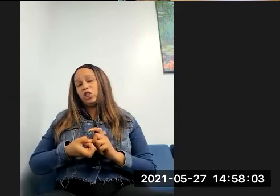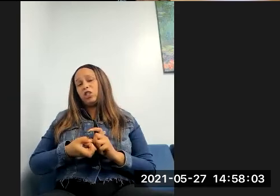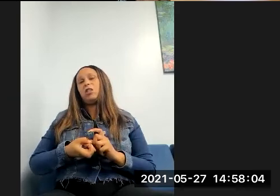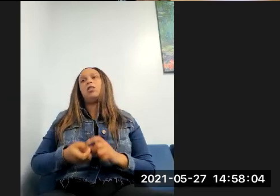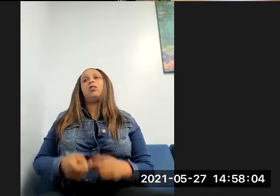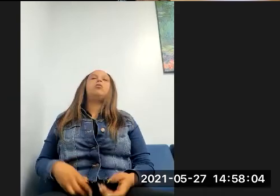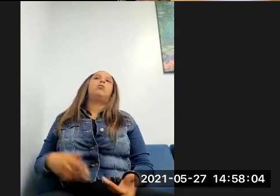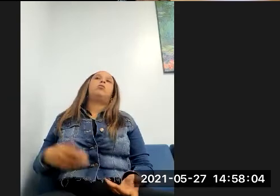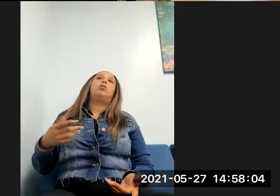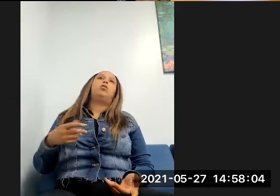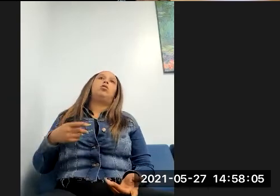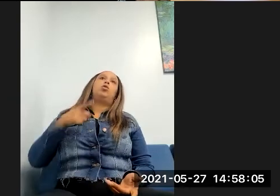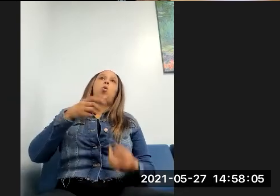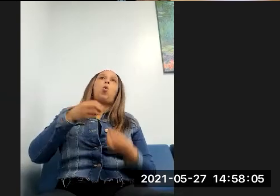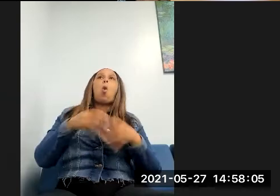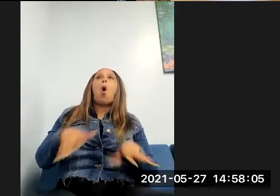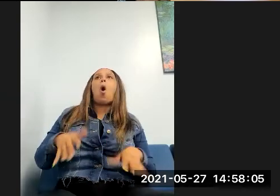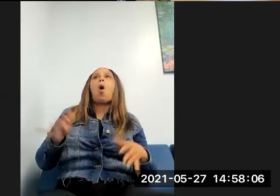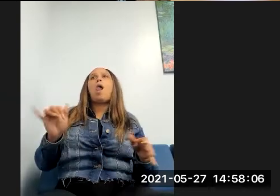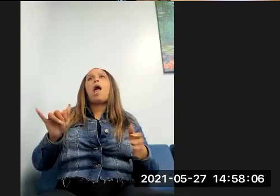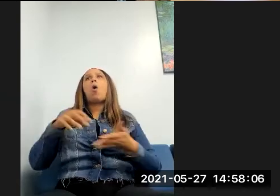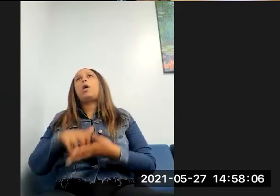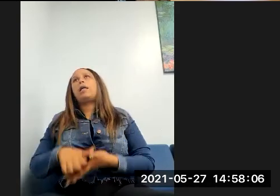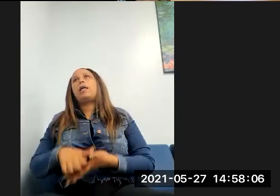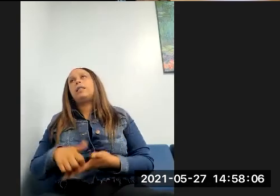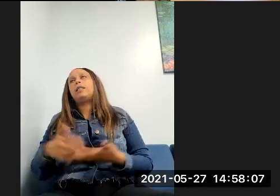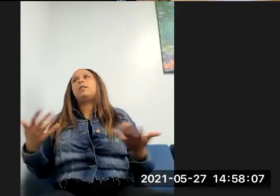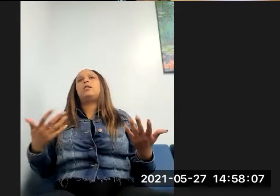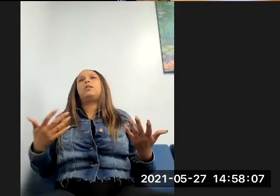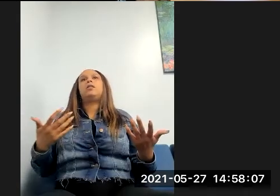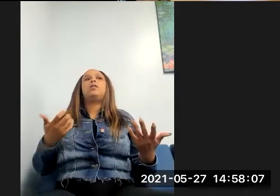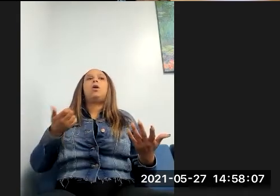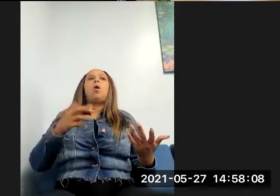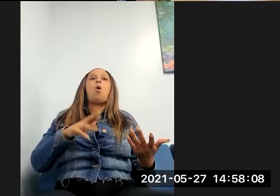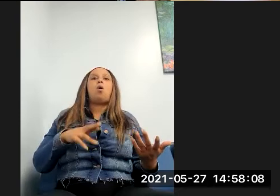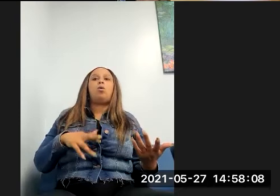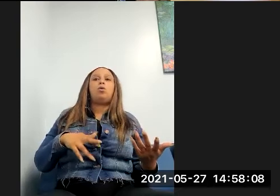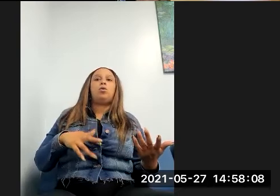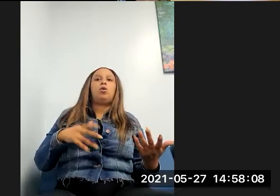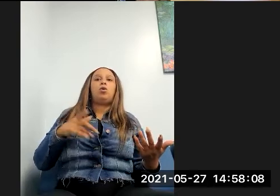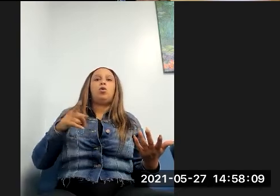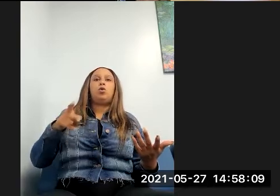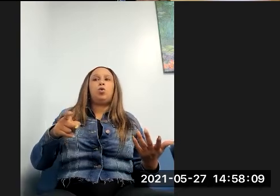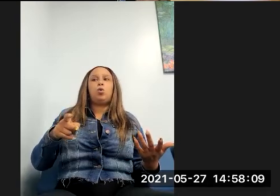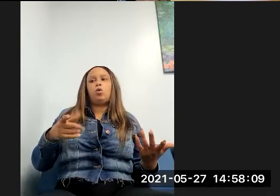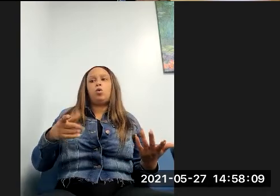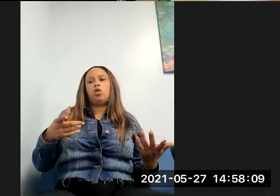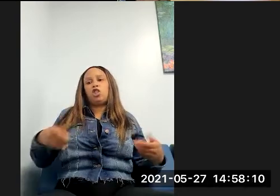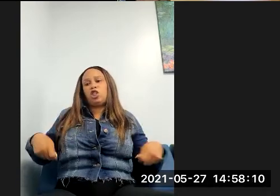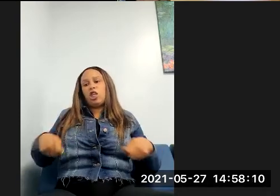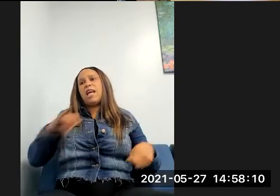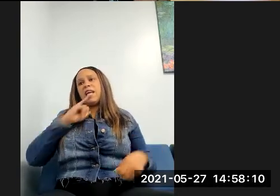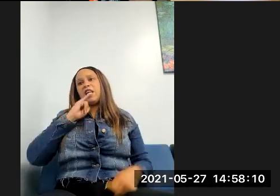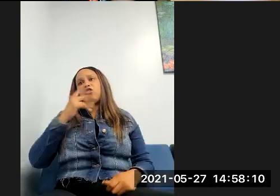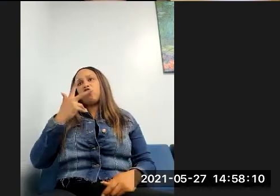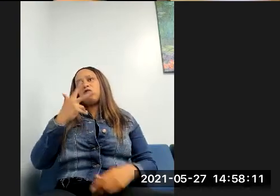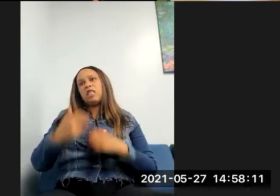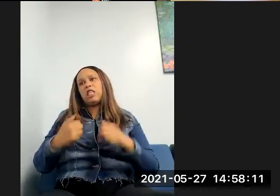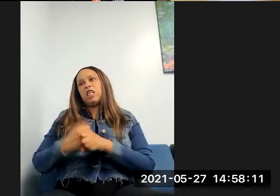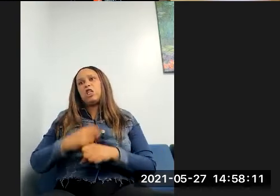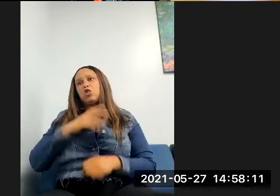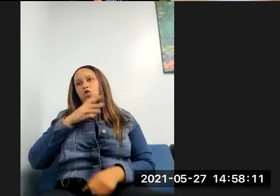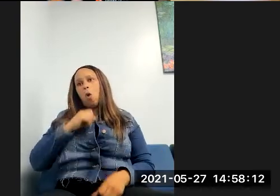you've lost weakness, take the manual wheelchair rider, chair's 3 years old, but rotator cuff